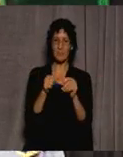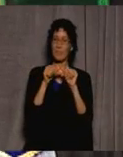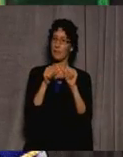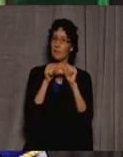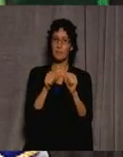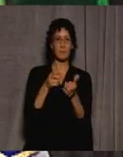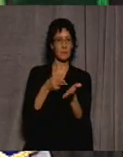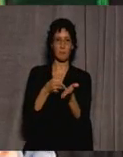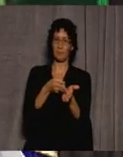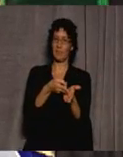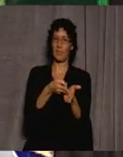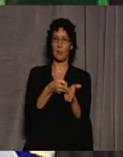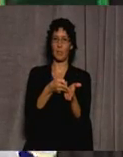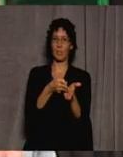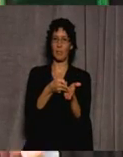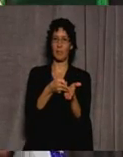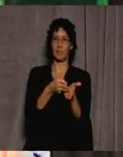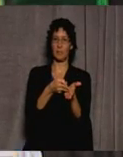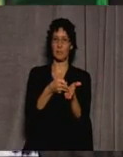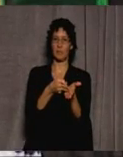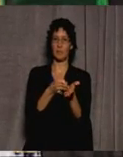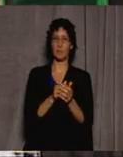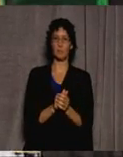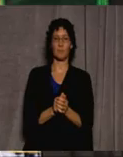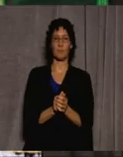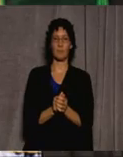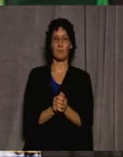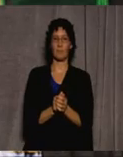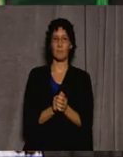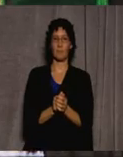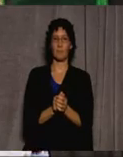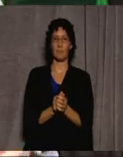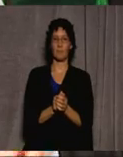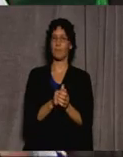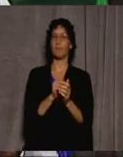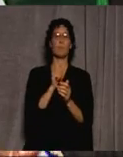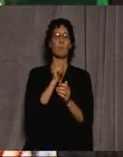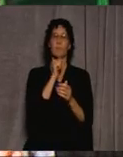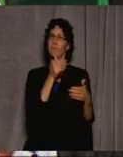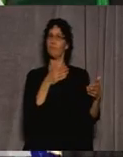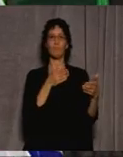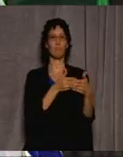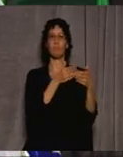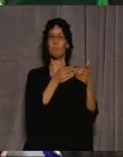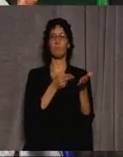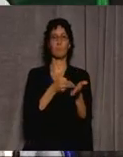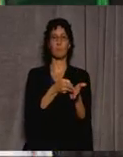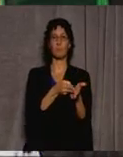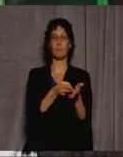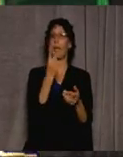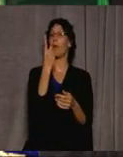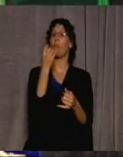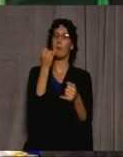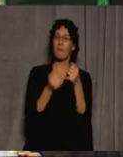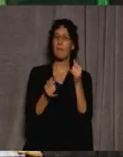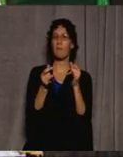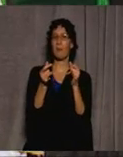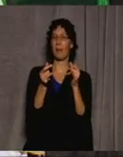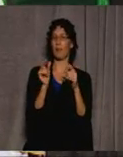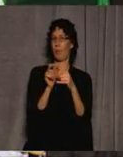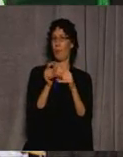the last thing that you should ever compromise. And one final word of another great